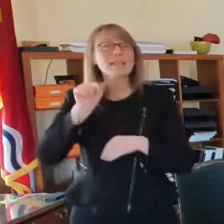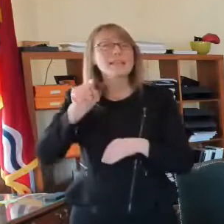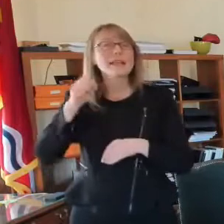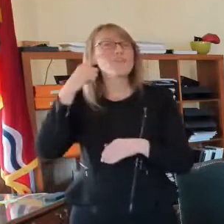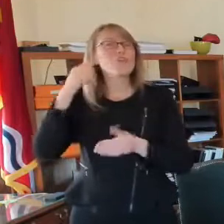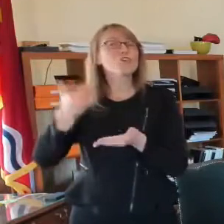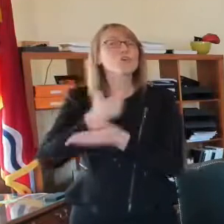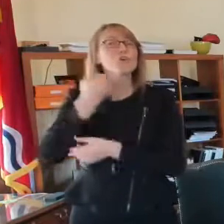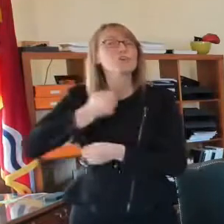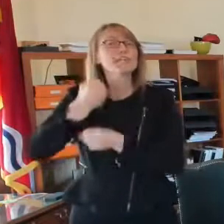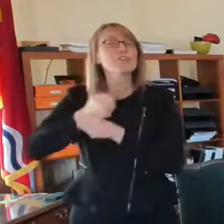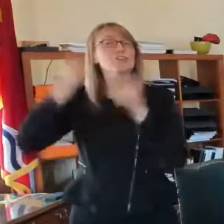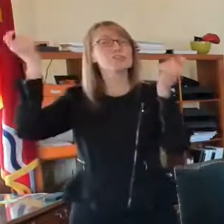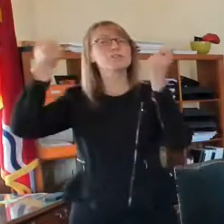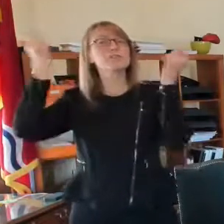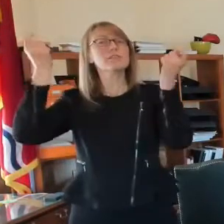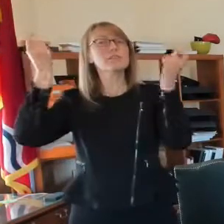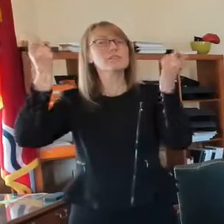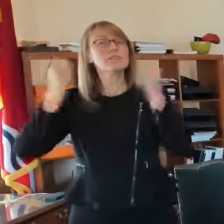And